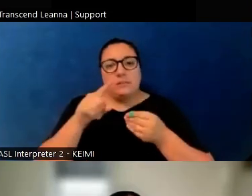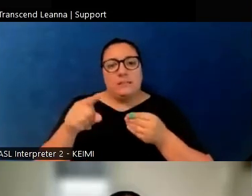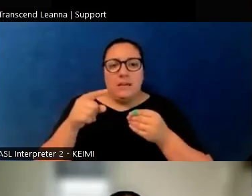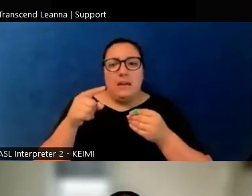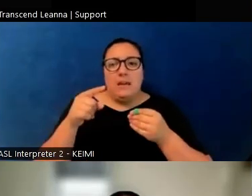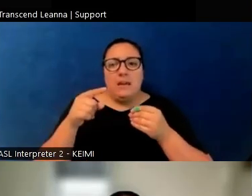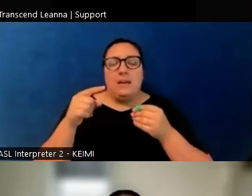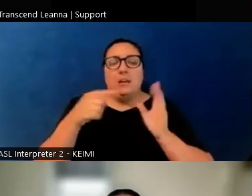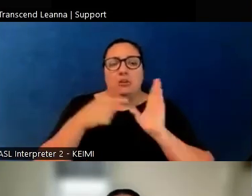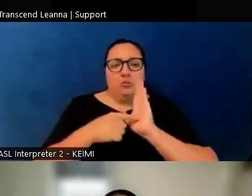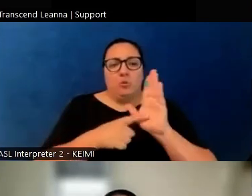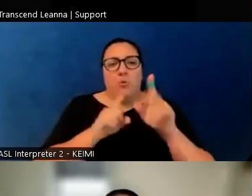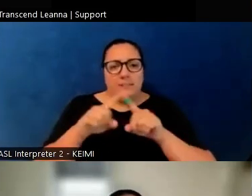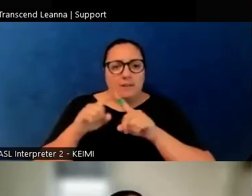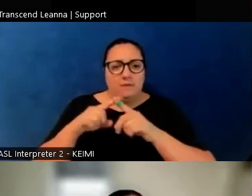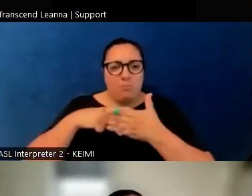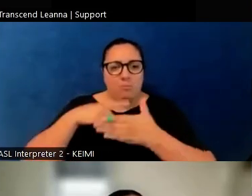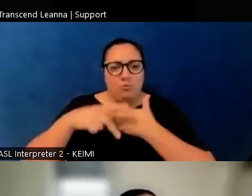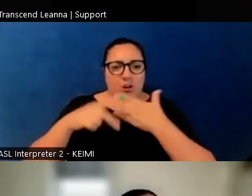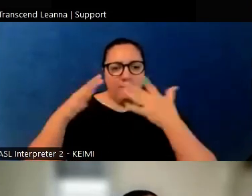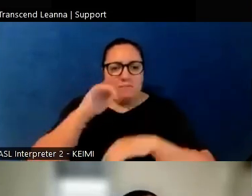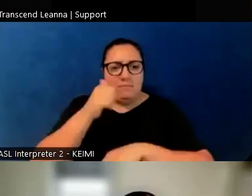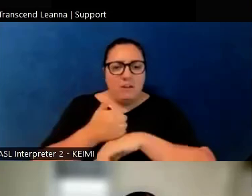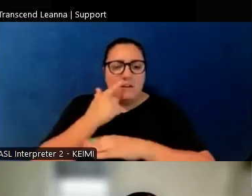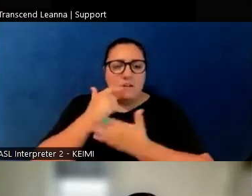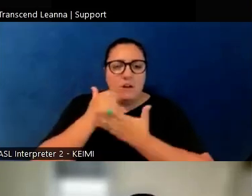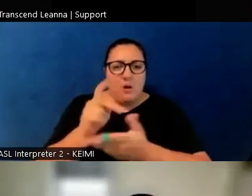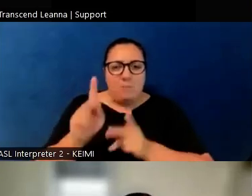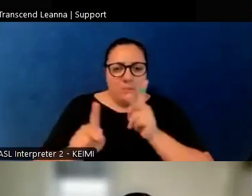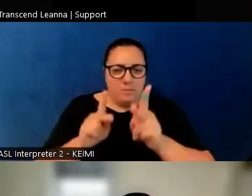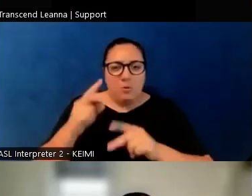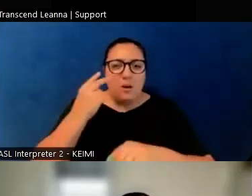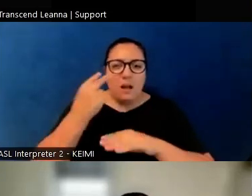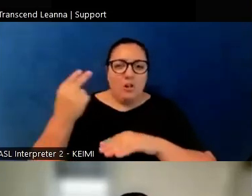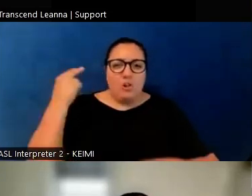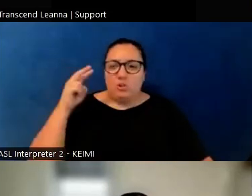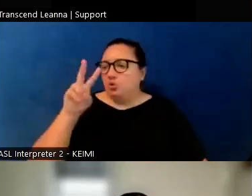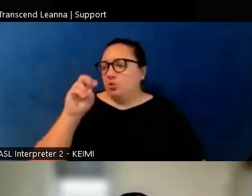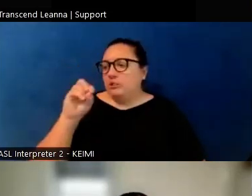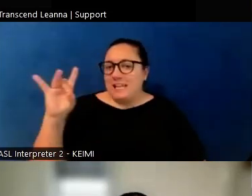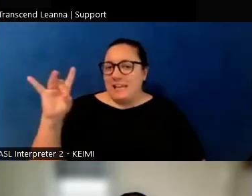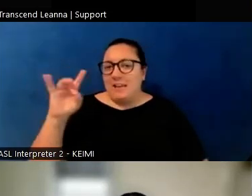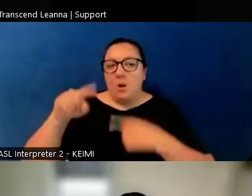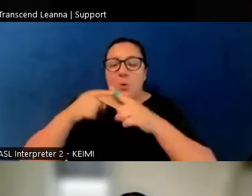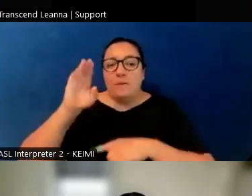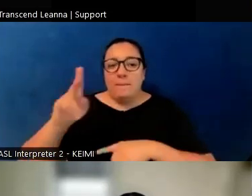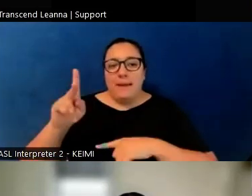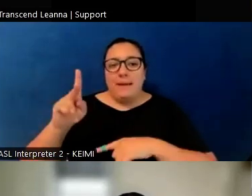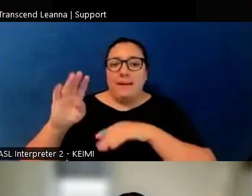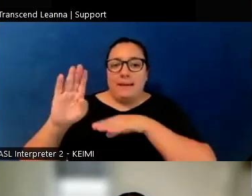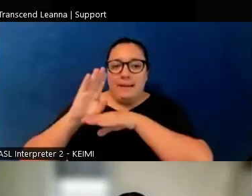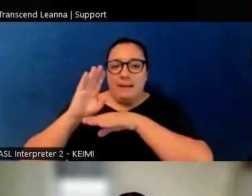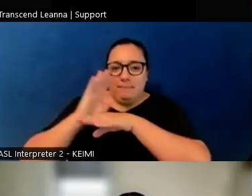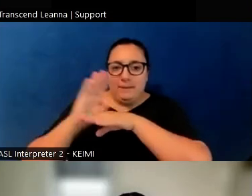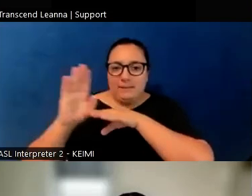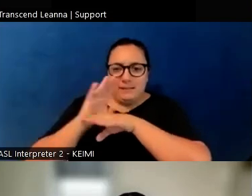been instituted to help somebody. You know, I think back to 08 when the banking industry was, upon